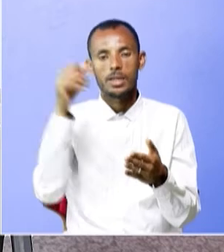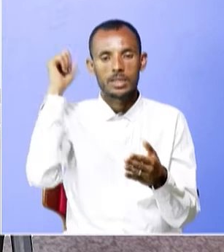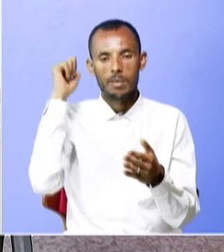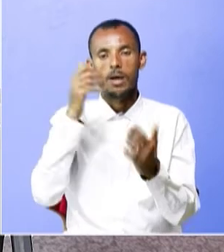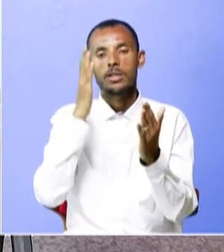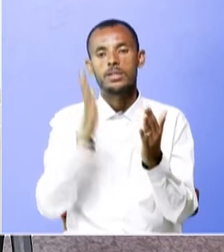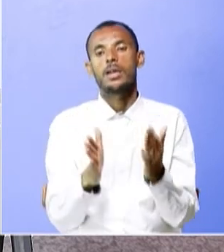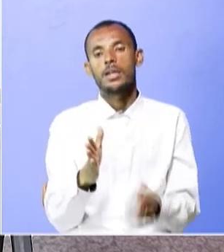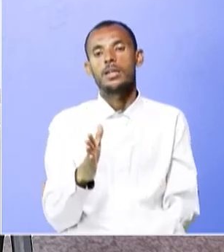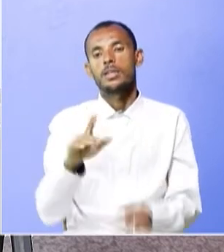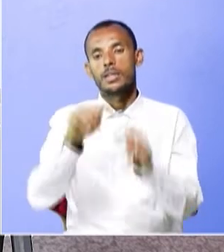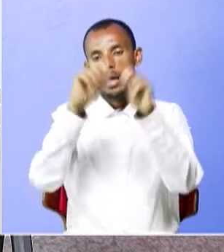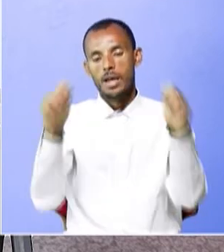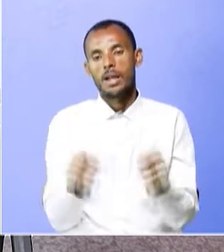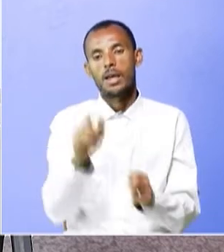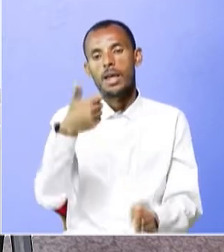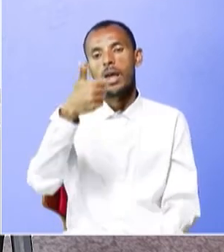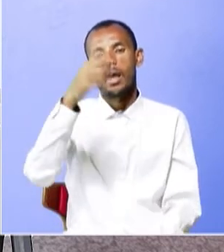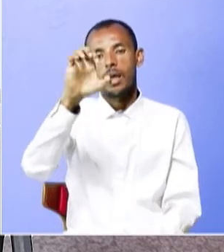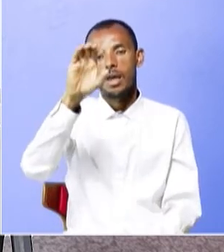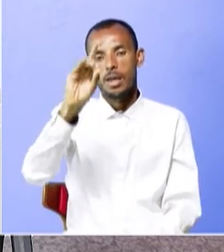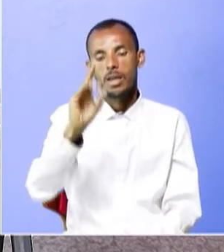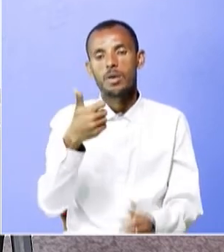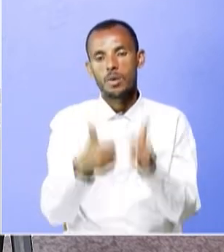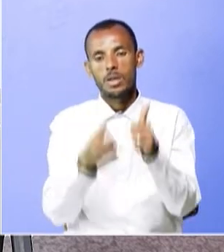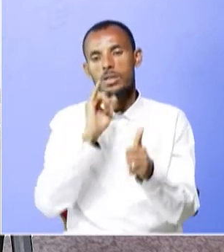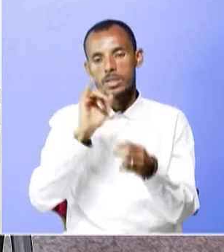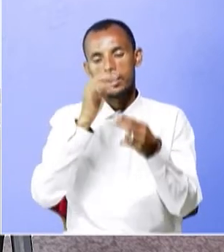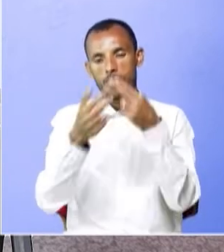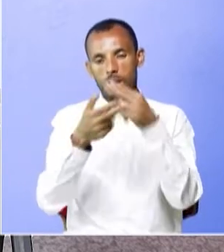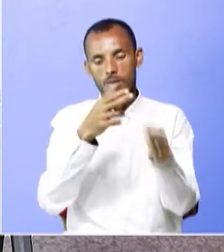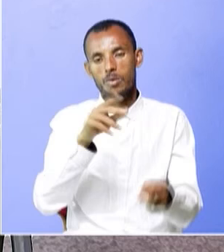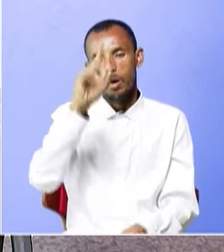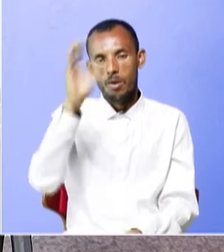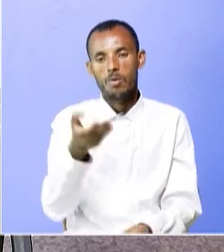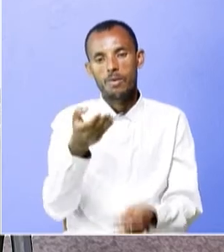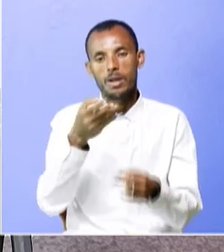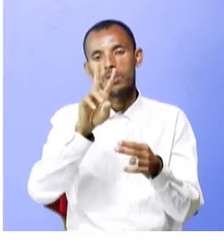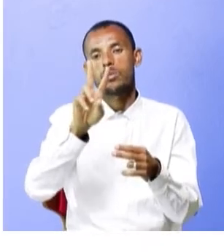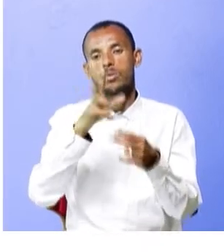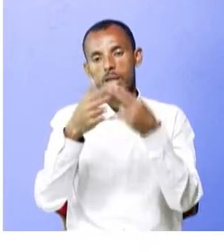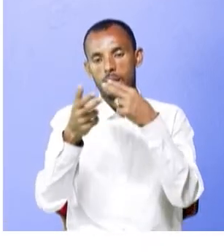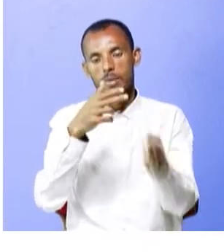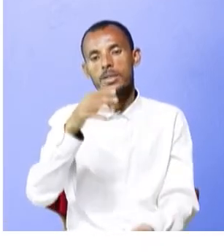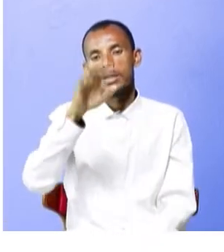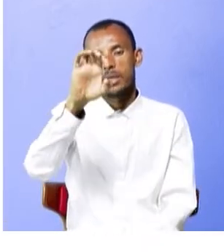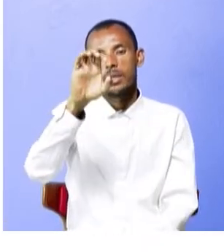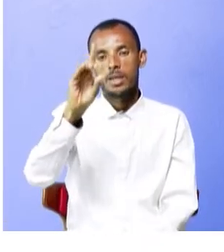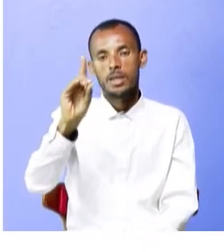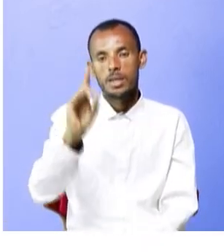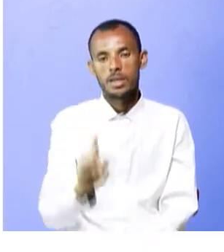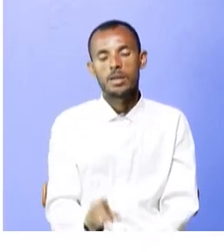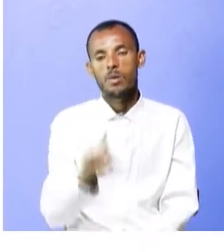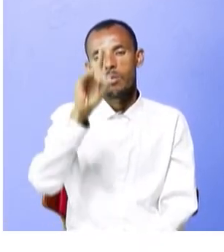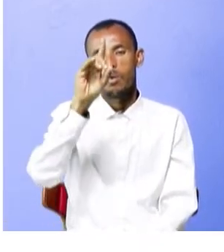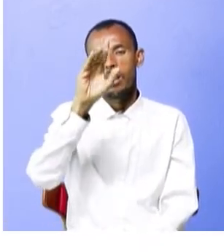triangle AED, which is the product of 1/2 times ED, 1/2